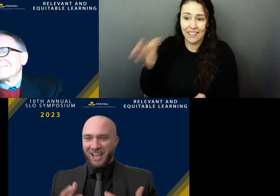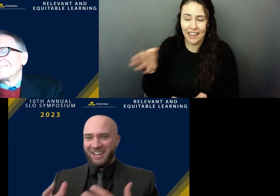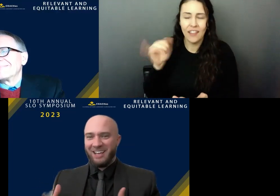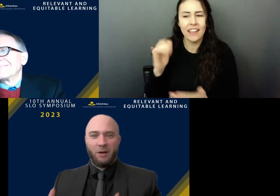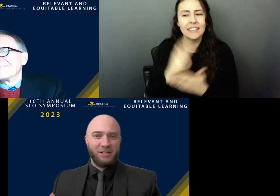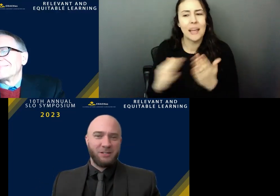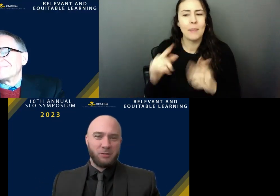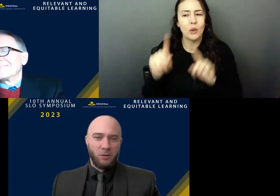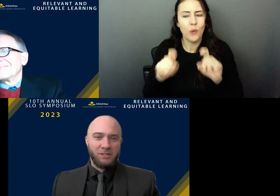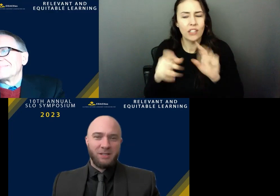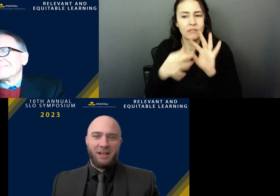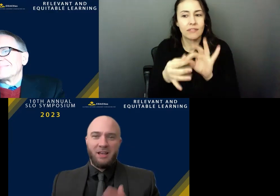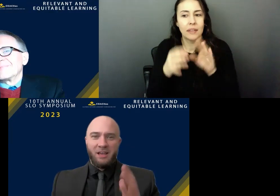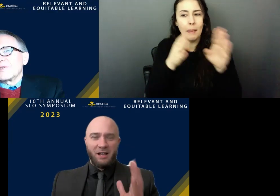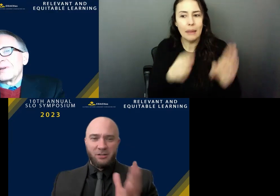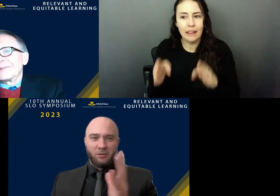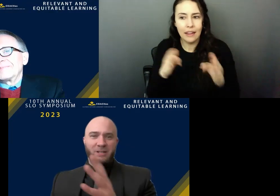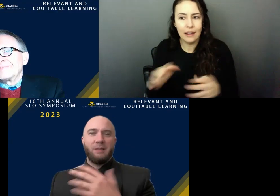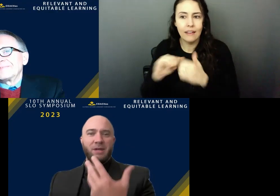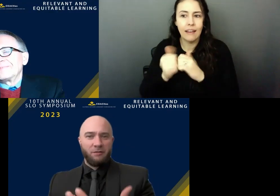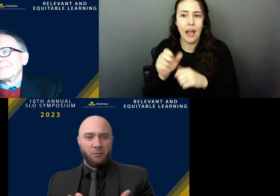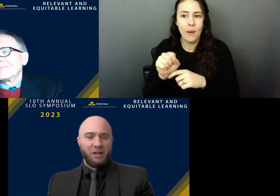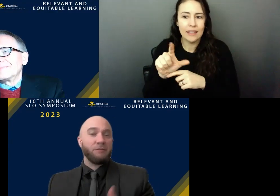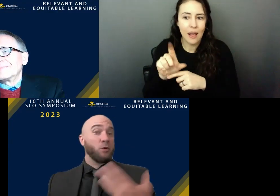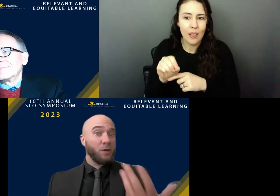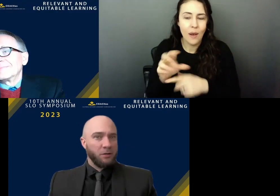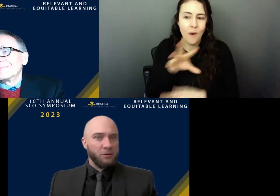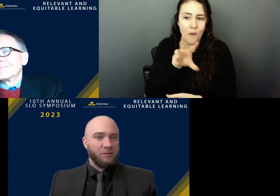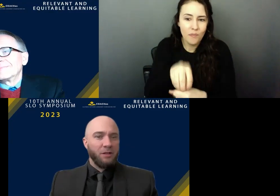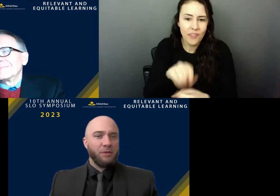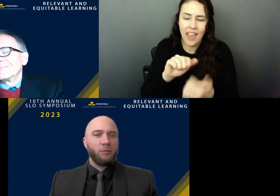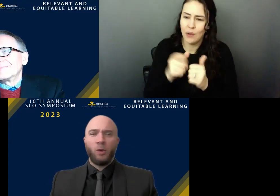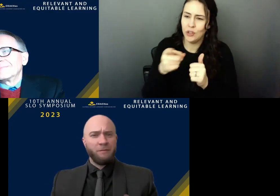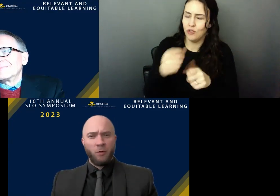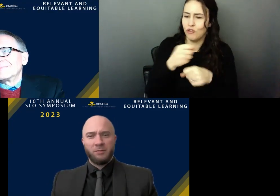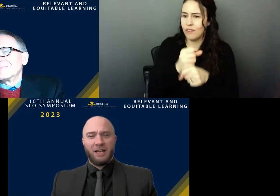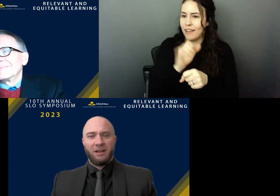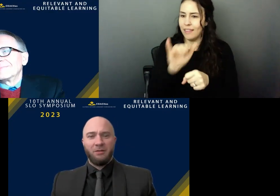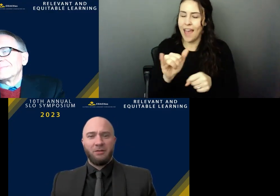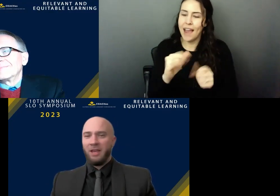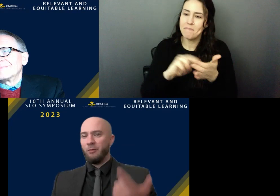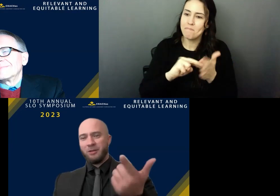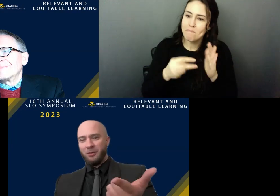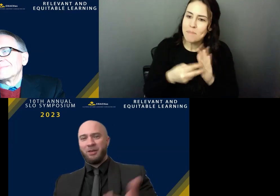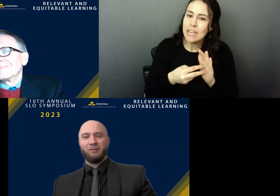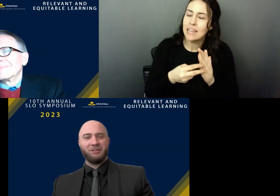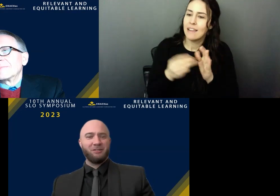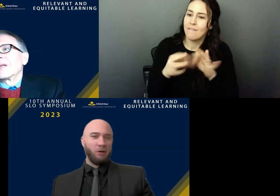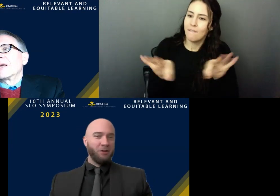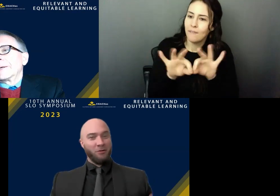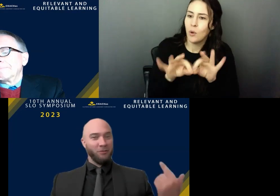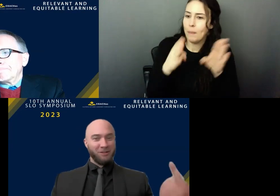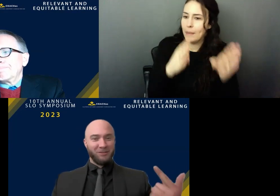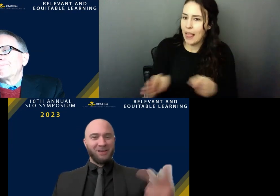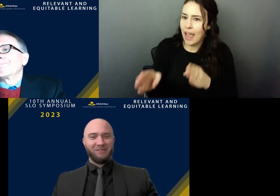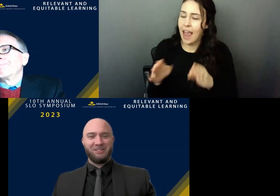of planning and how SLOs go into that. How do you create that meaningful plan for curricular development? What informs that other than, hey, what do you think we should do?